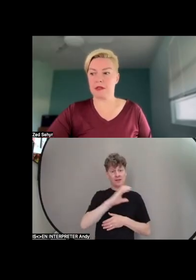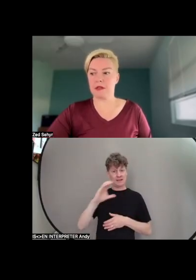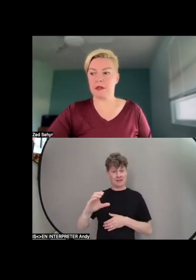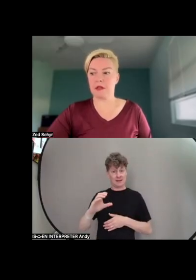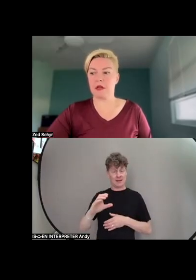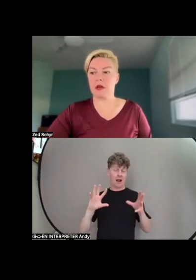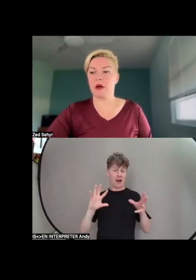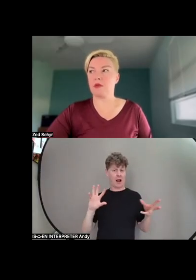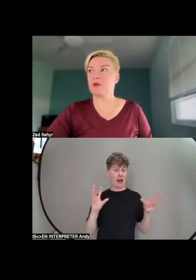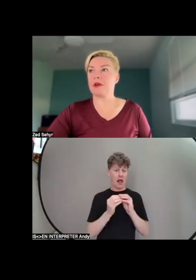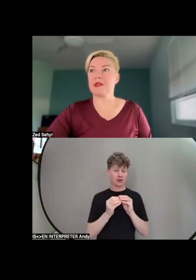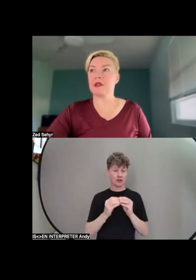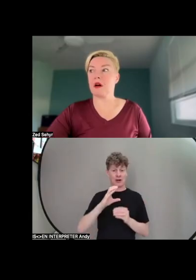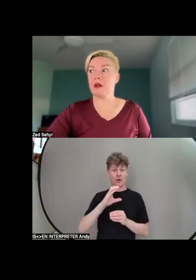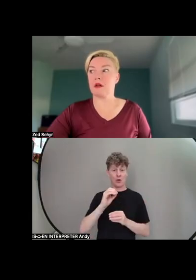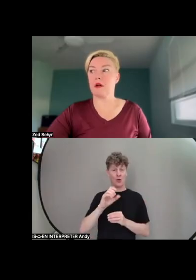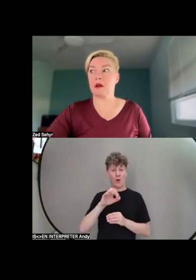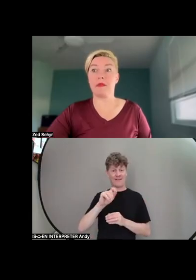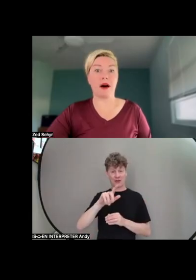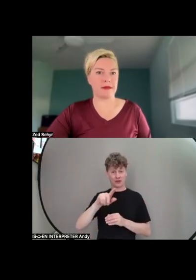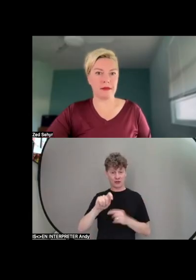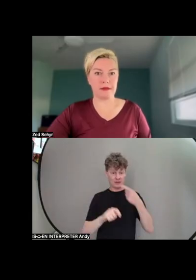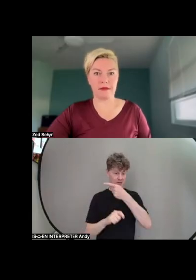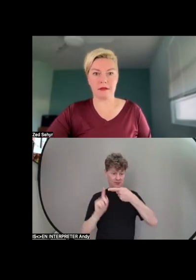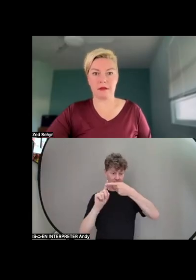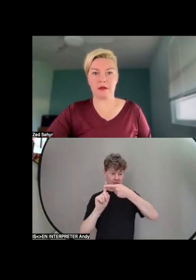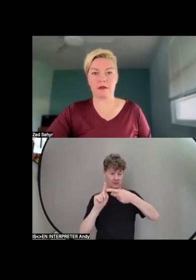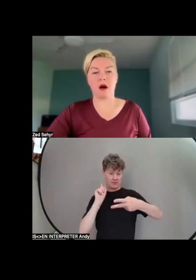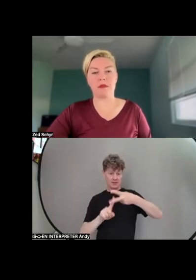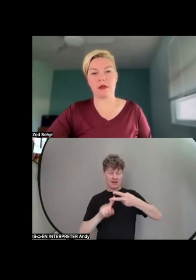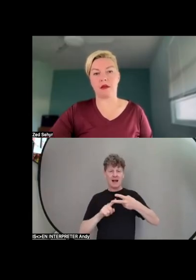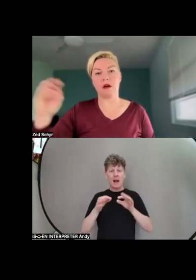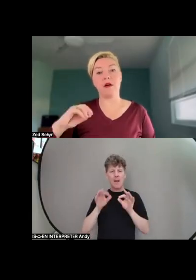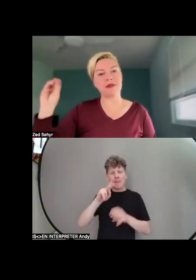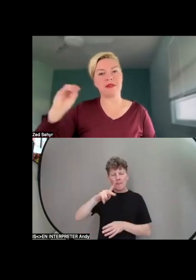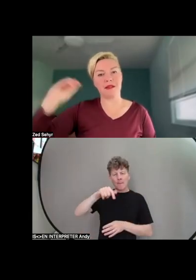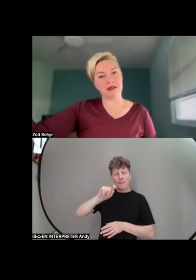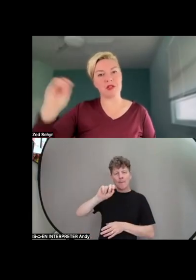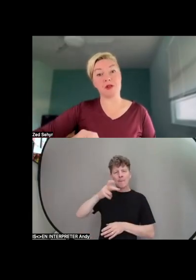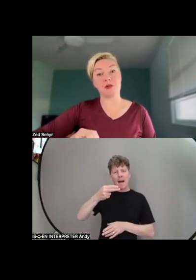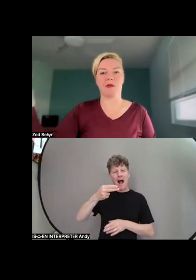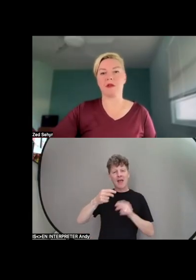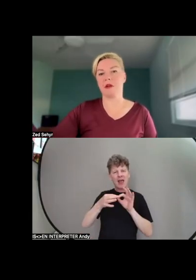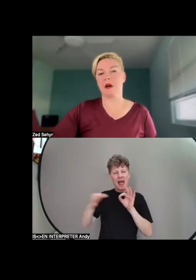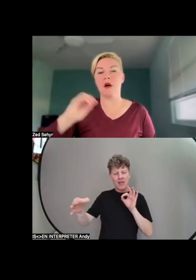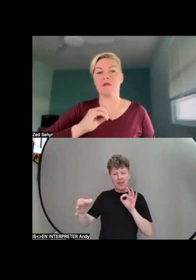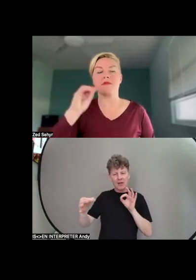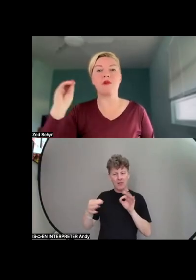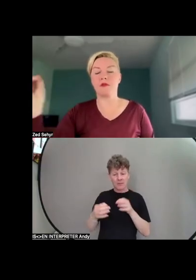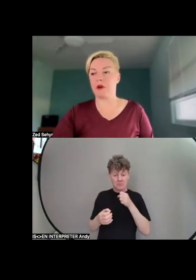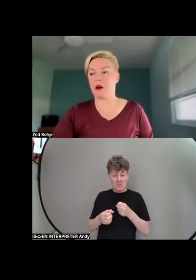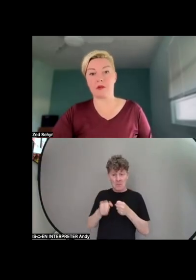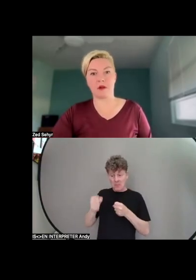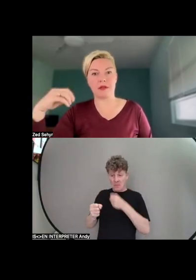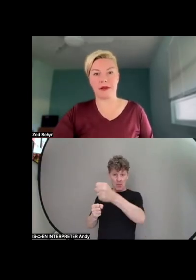coefficients. We'll focus on path length, so how many hops it takes to